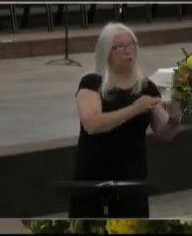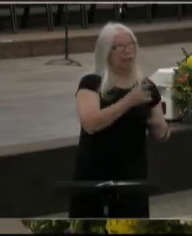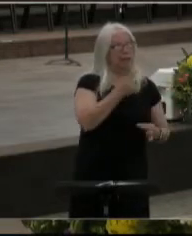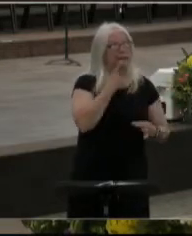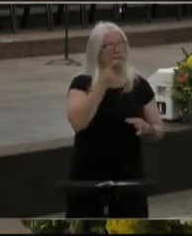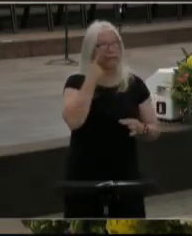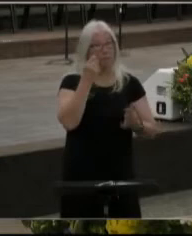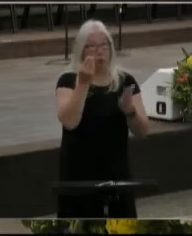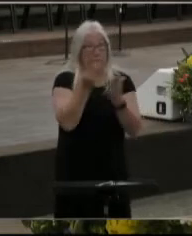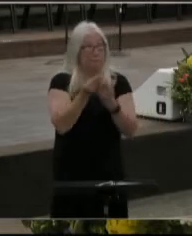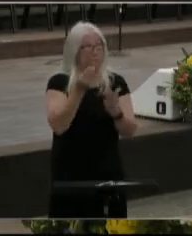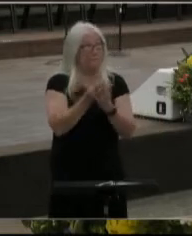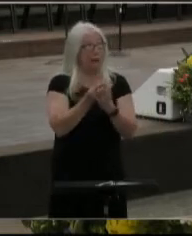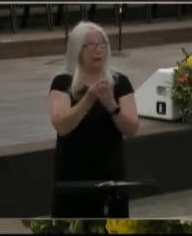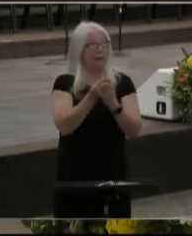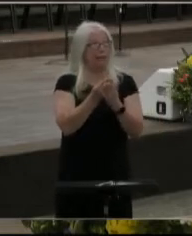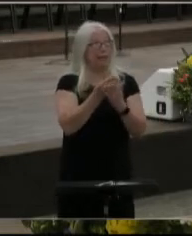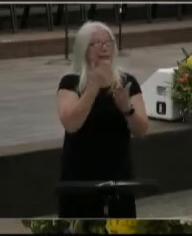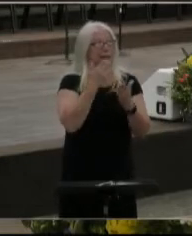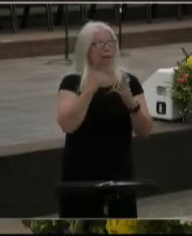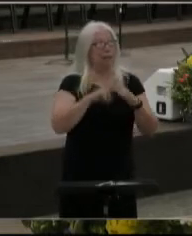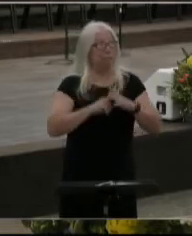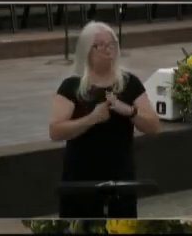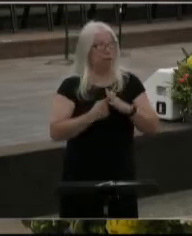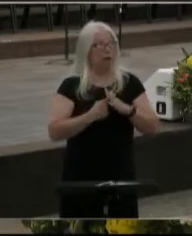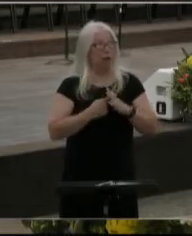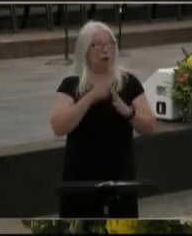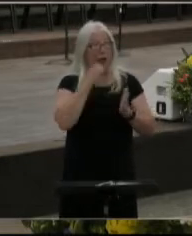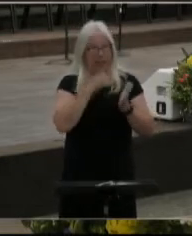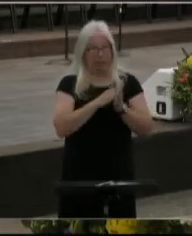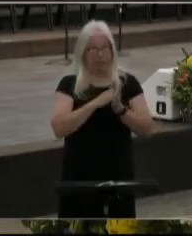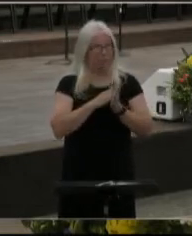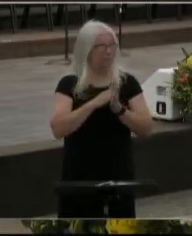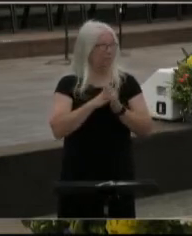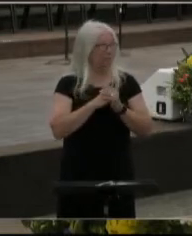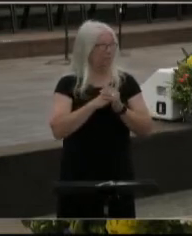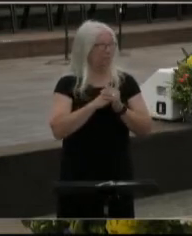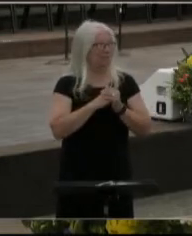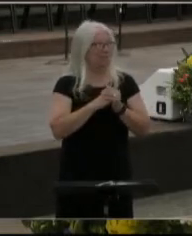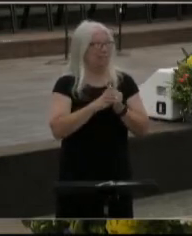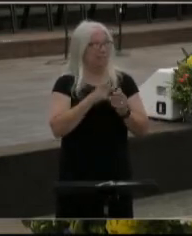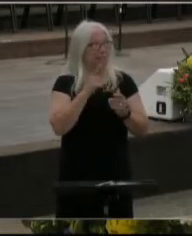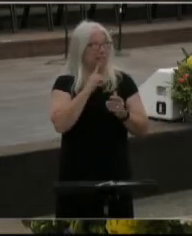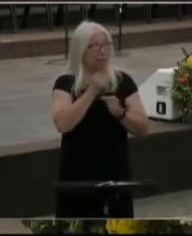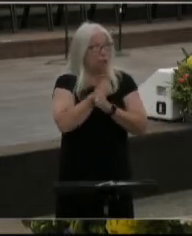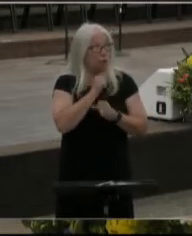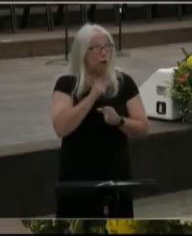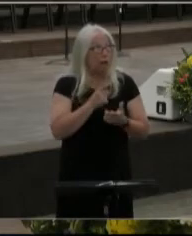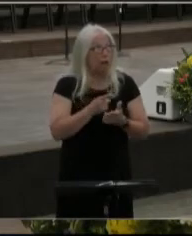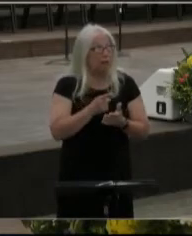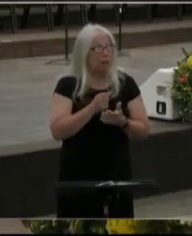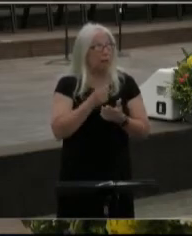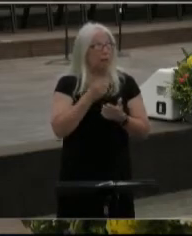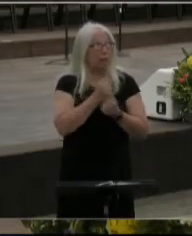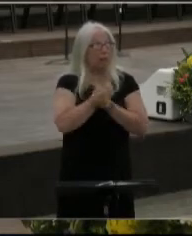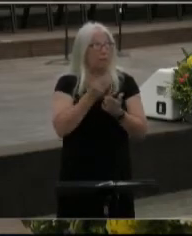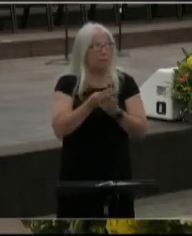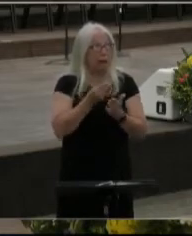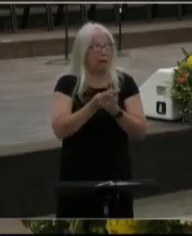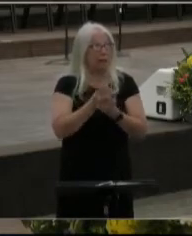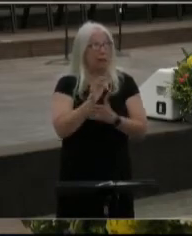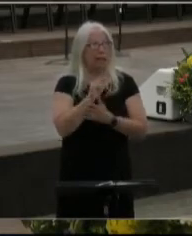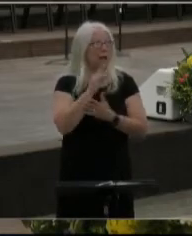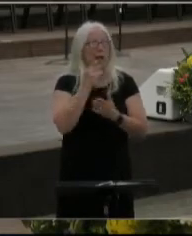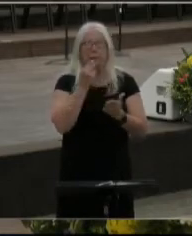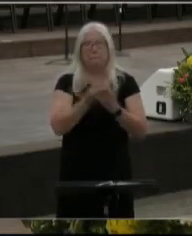says, for money is the root of all evil. Is that true? Is that true or no? Amen or no?